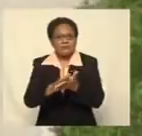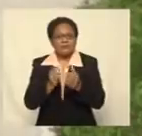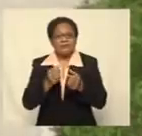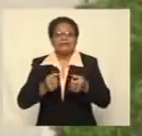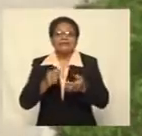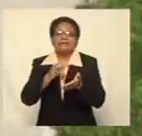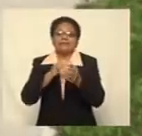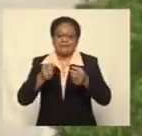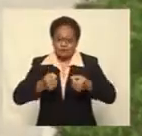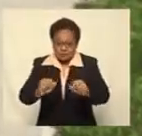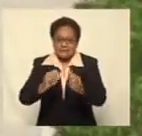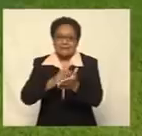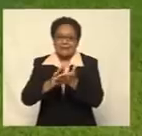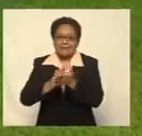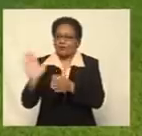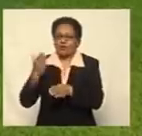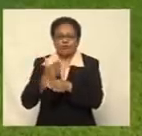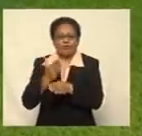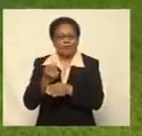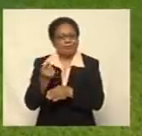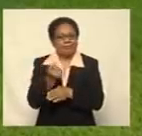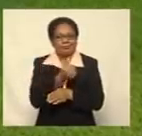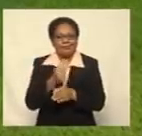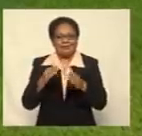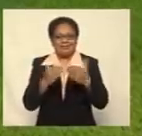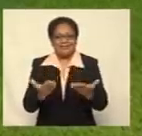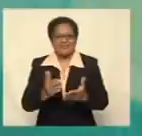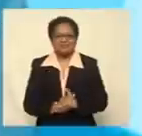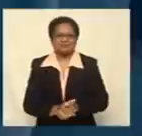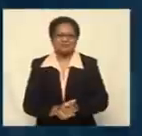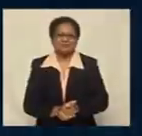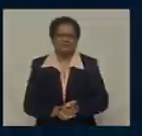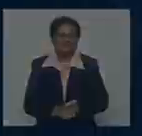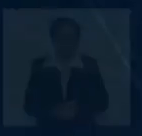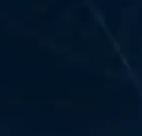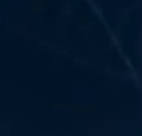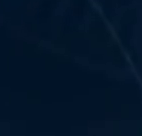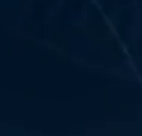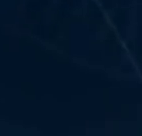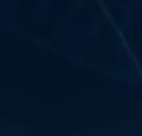job a little bit easier. Kelly Vadala, FBC News.